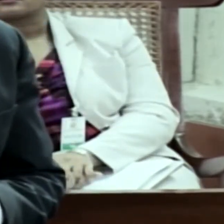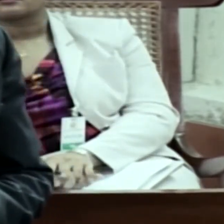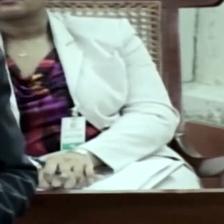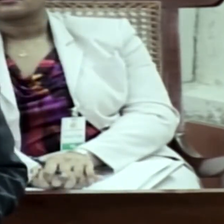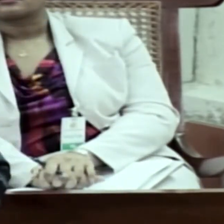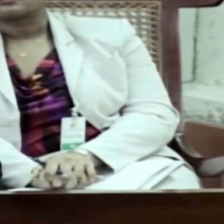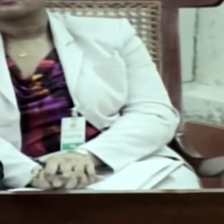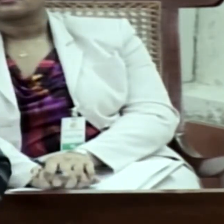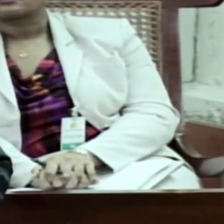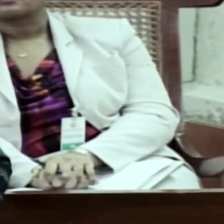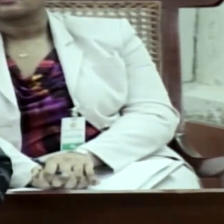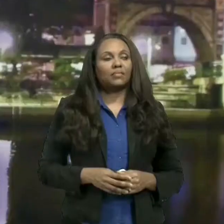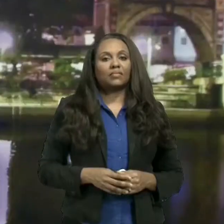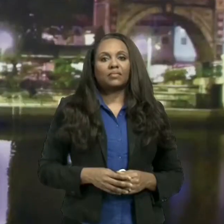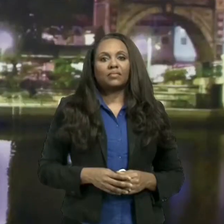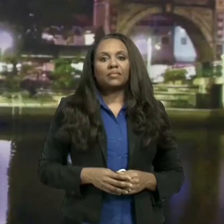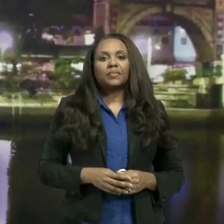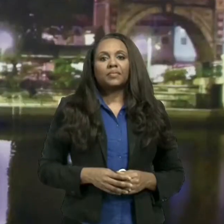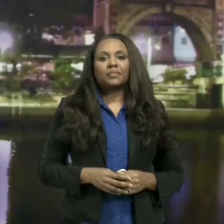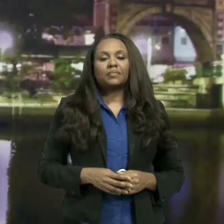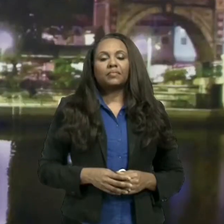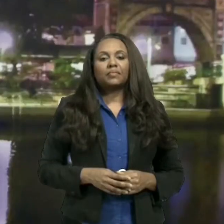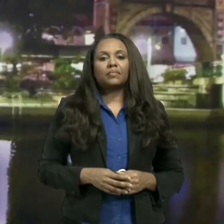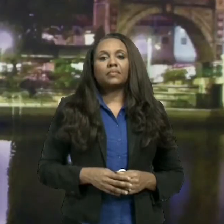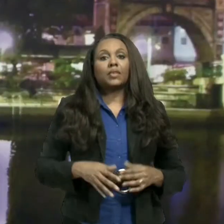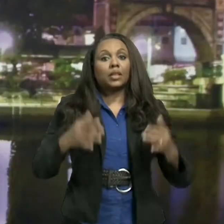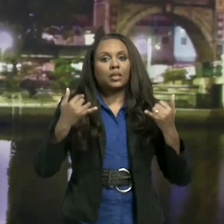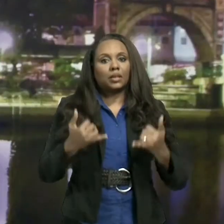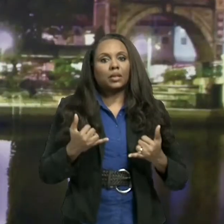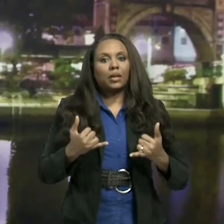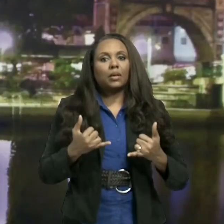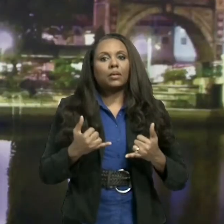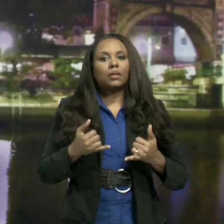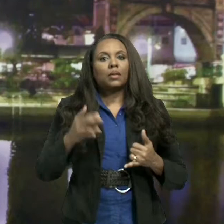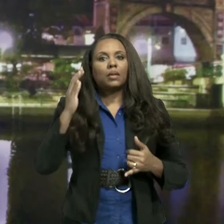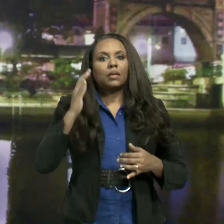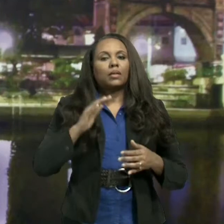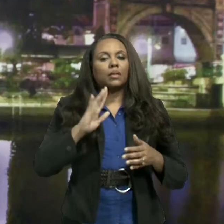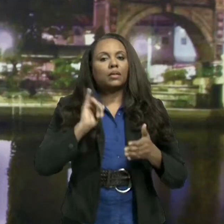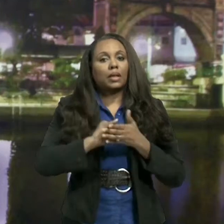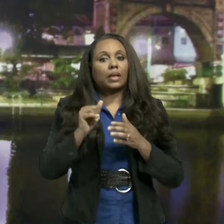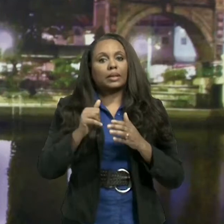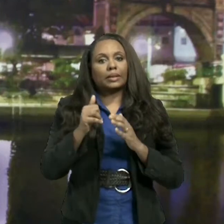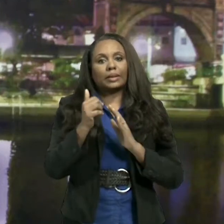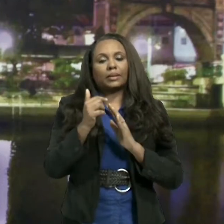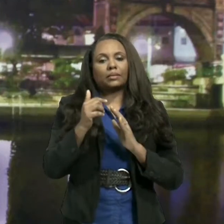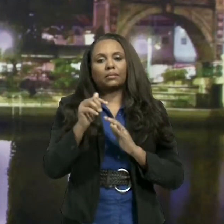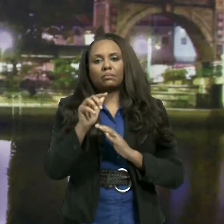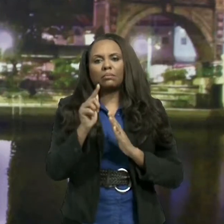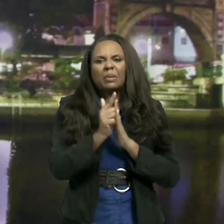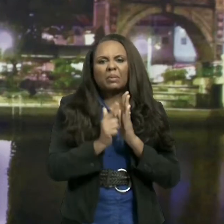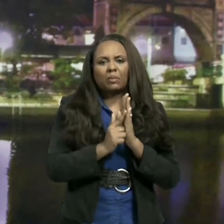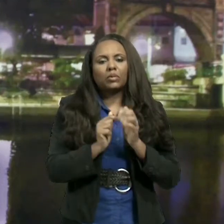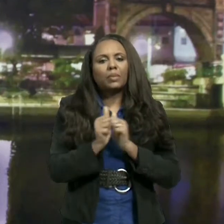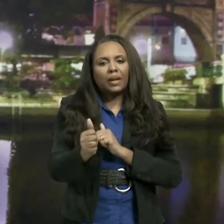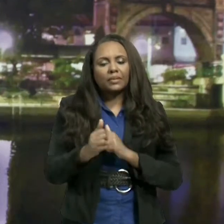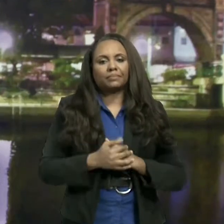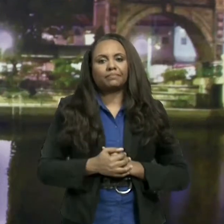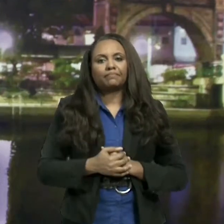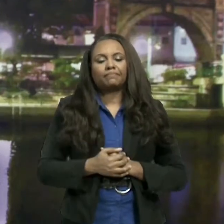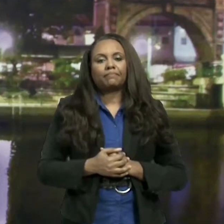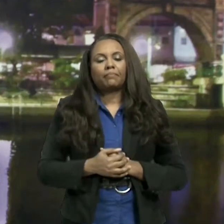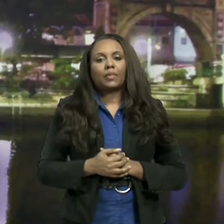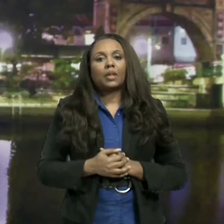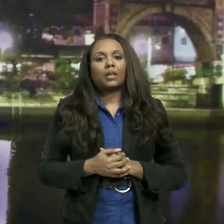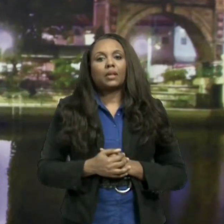The matter is being addressed. Well, this piece of legislation was passed in the Senate. The number of judges in